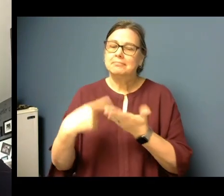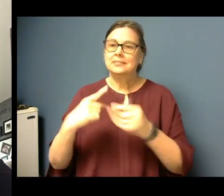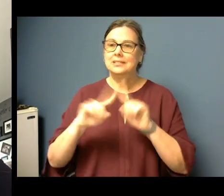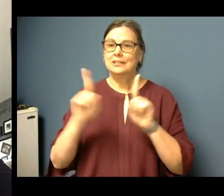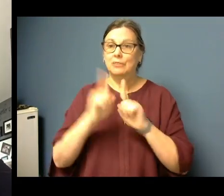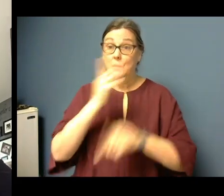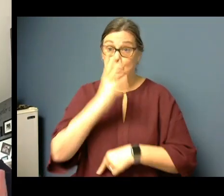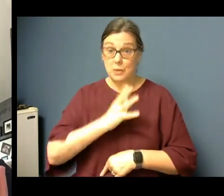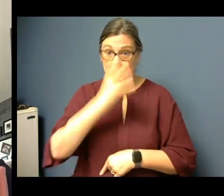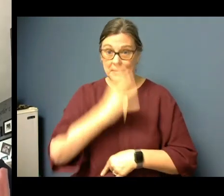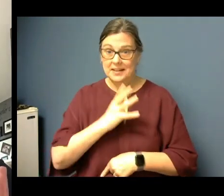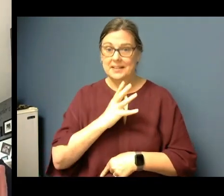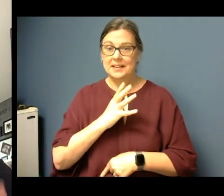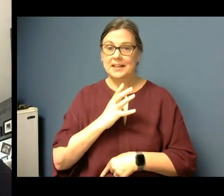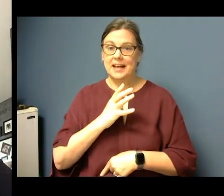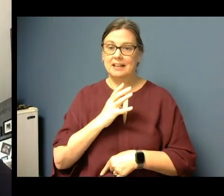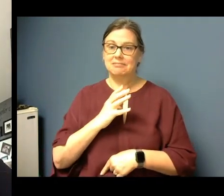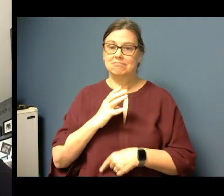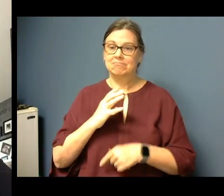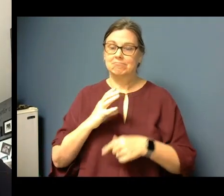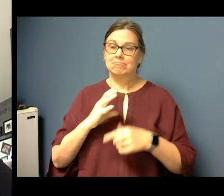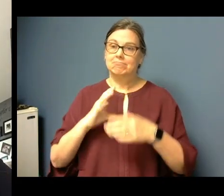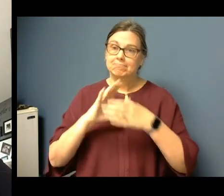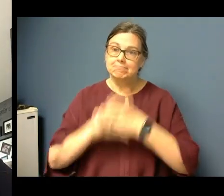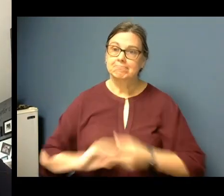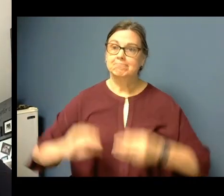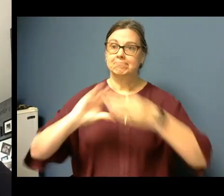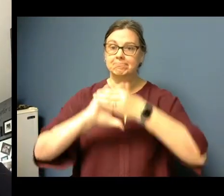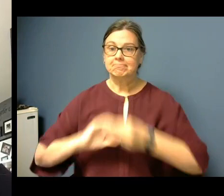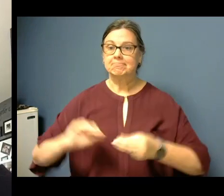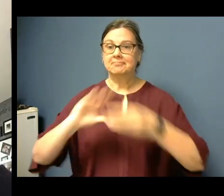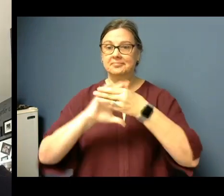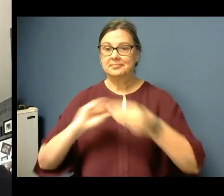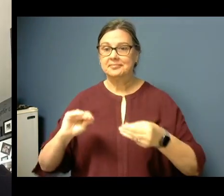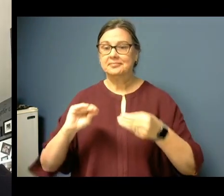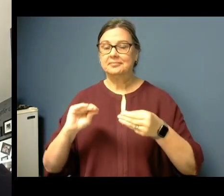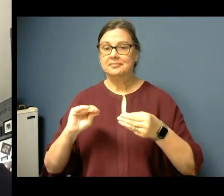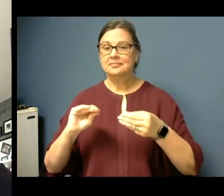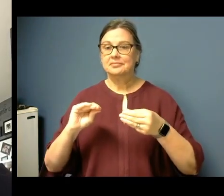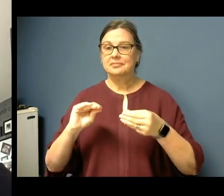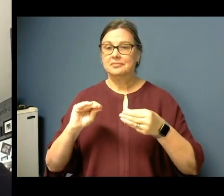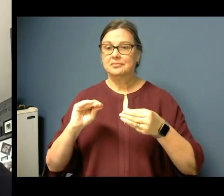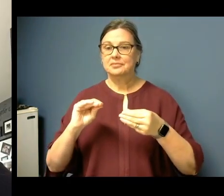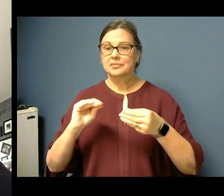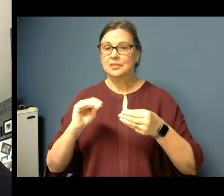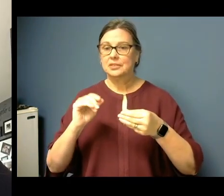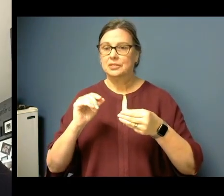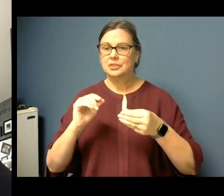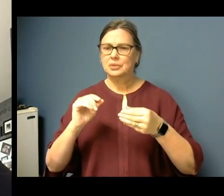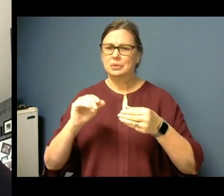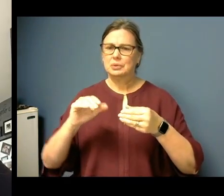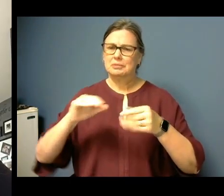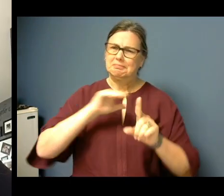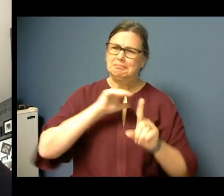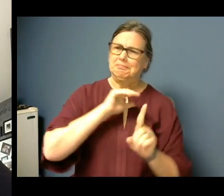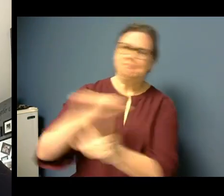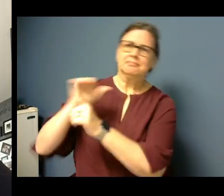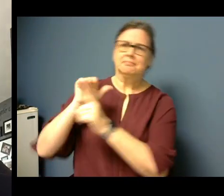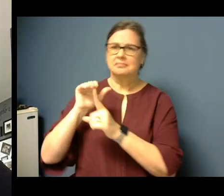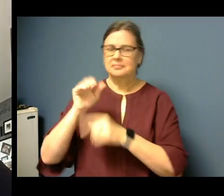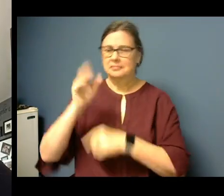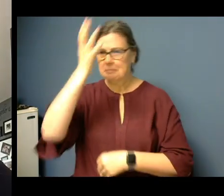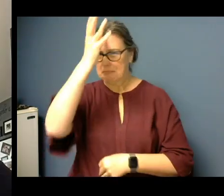and tells the great story about calling out the men in the movement for the sexist comments that they're making.